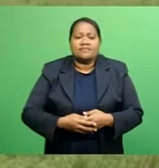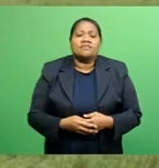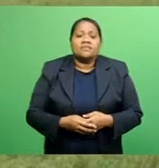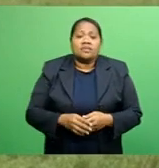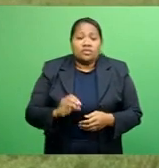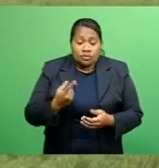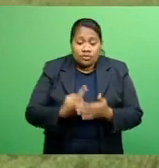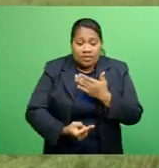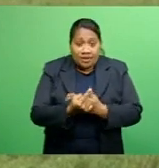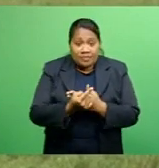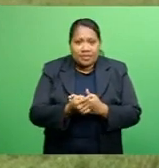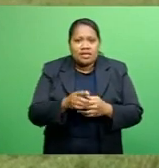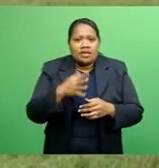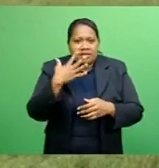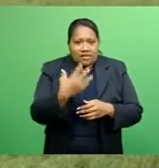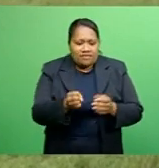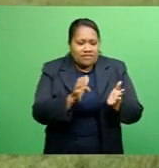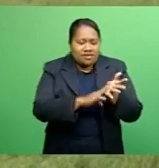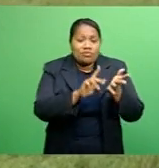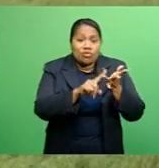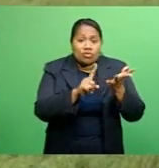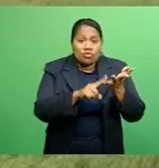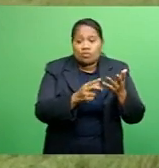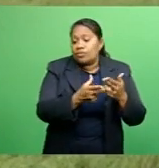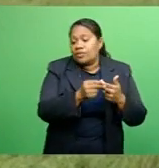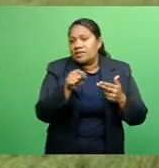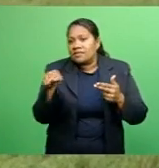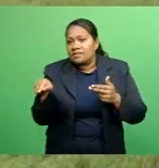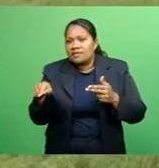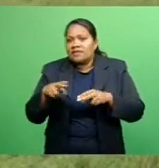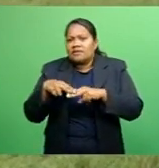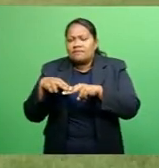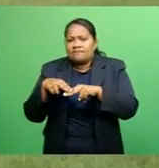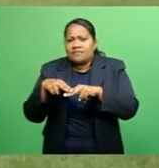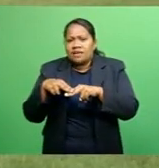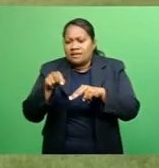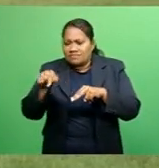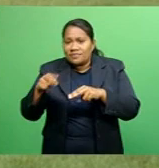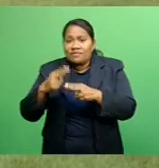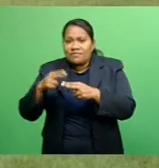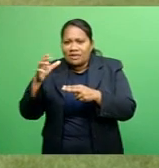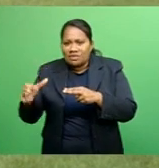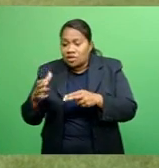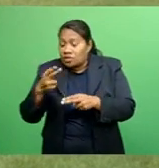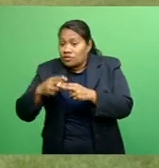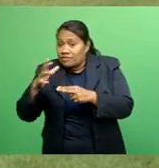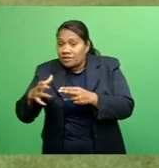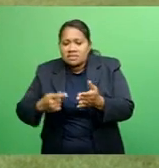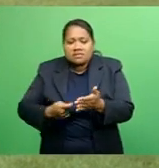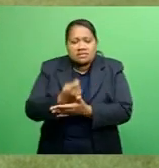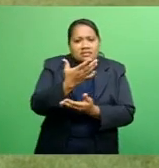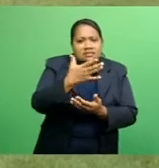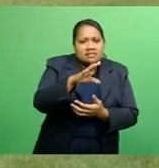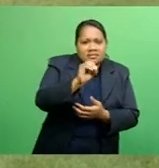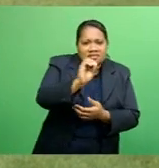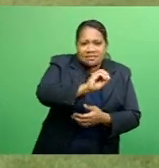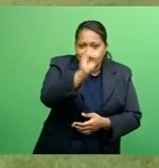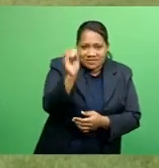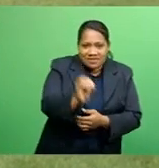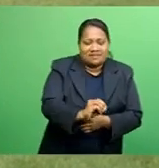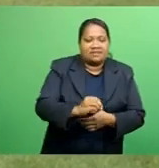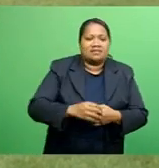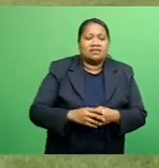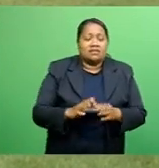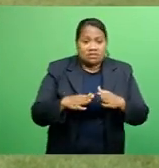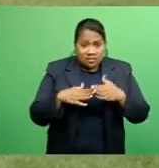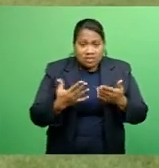of understanding with Fiji Dairy Limited, whereby farmers will have to pay only 50% of the cost. The FCDCL currently has